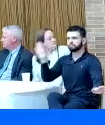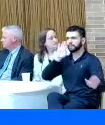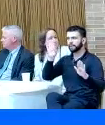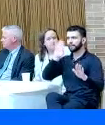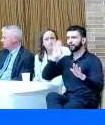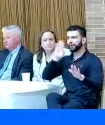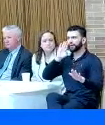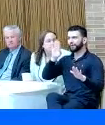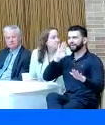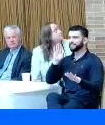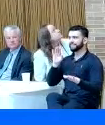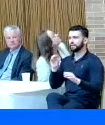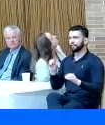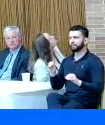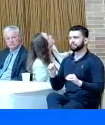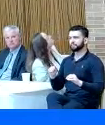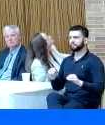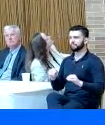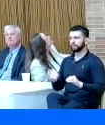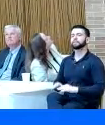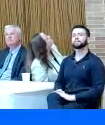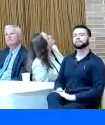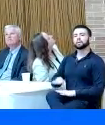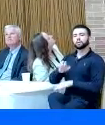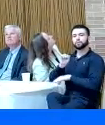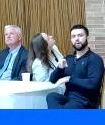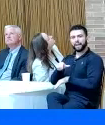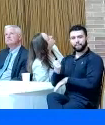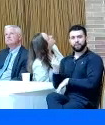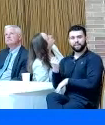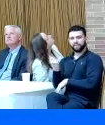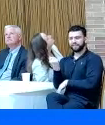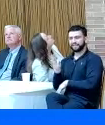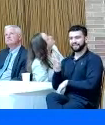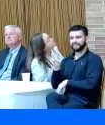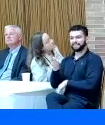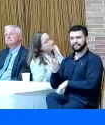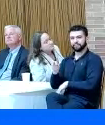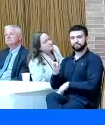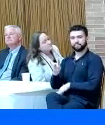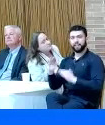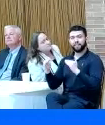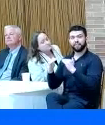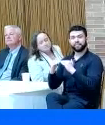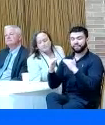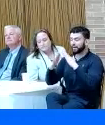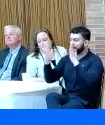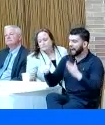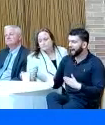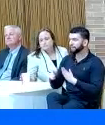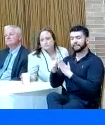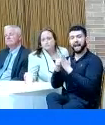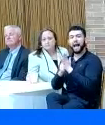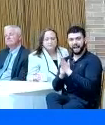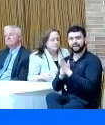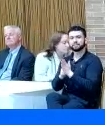hello and welcome to history pod 11th on the 11th of April 1968 the Fair Housing Act